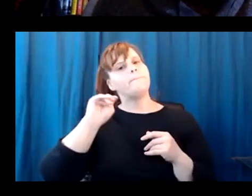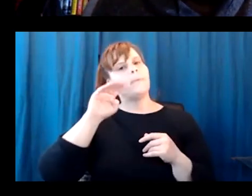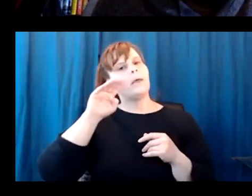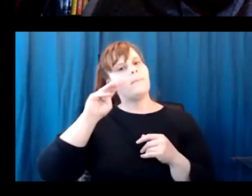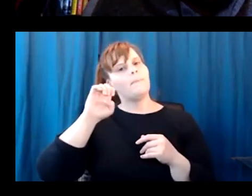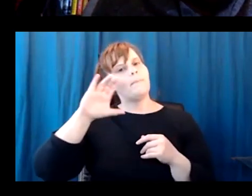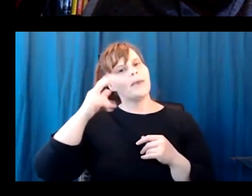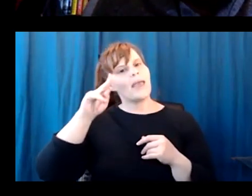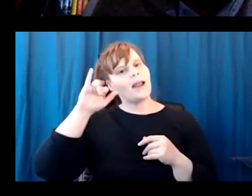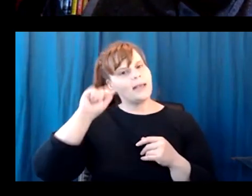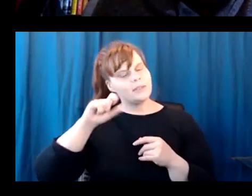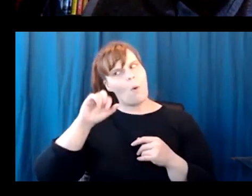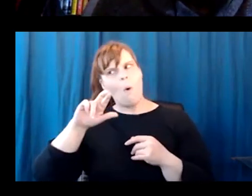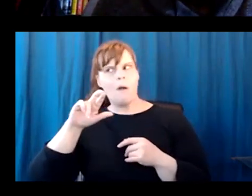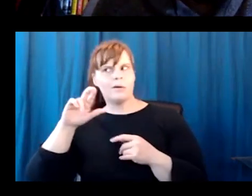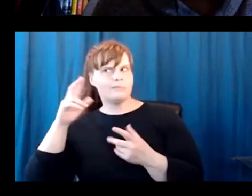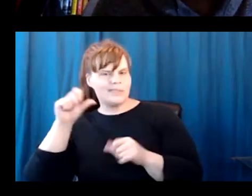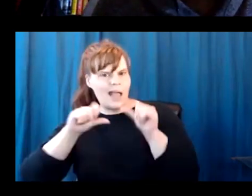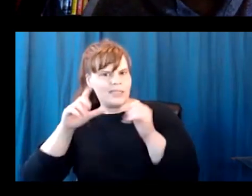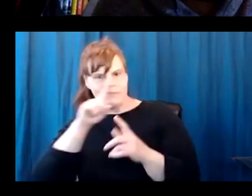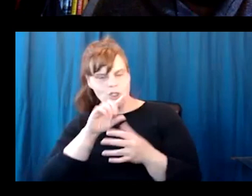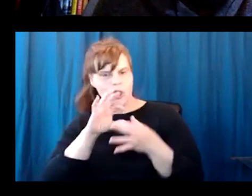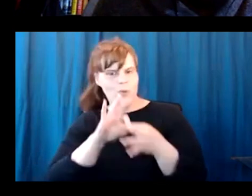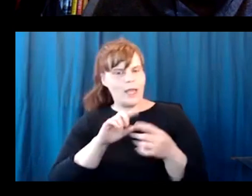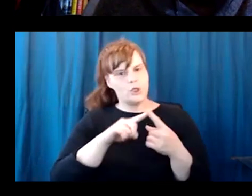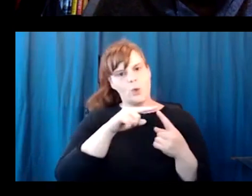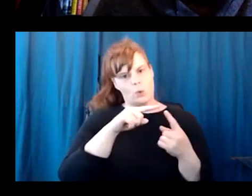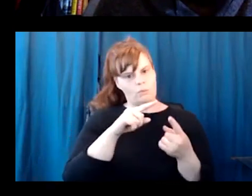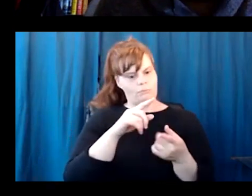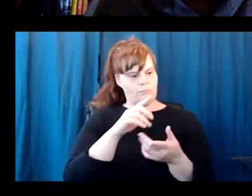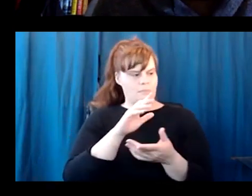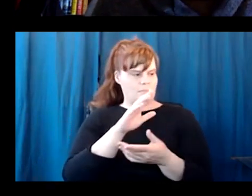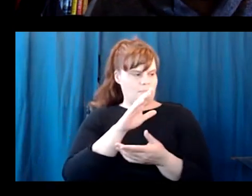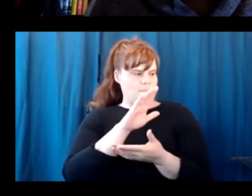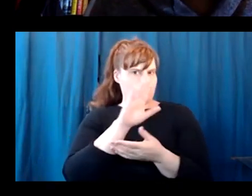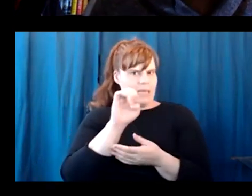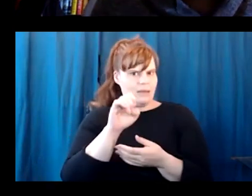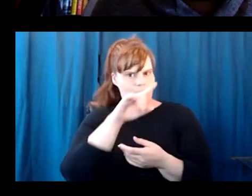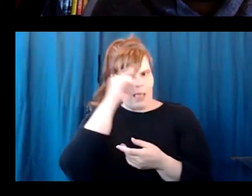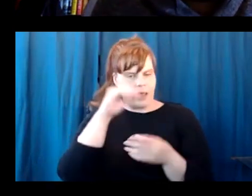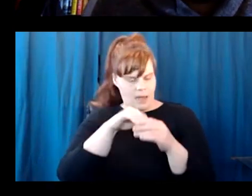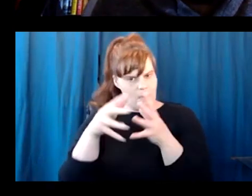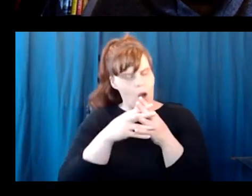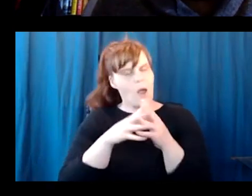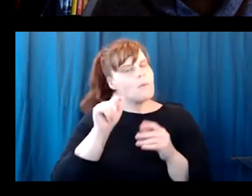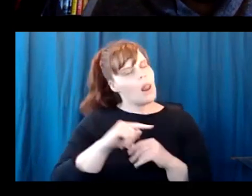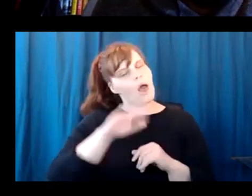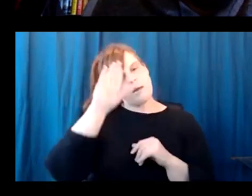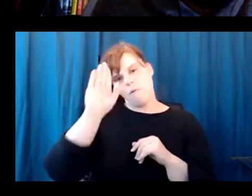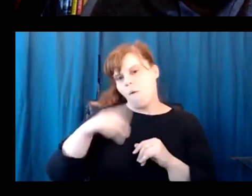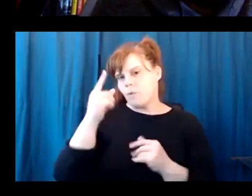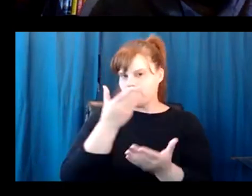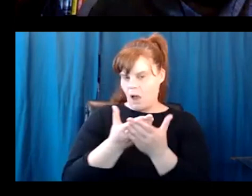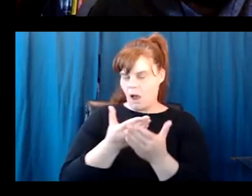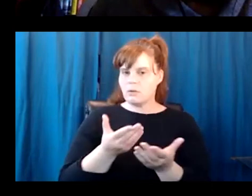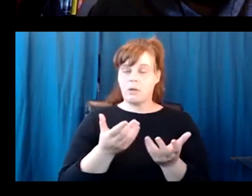with blackness in America, but I know for a fact that more than a few of us engage in